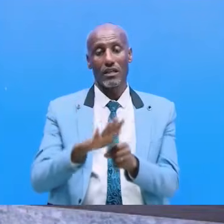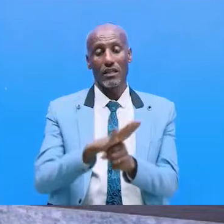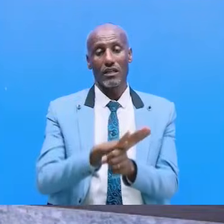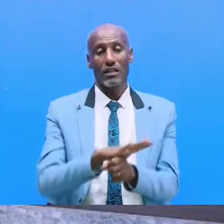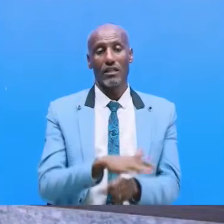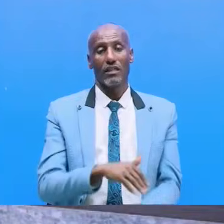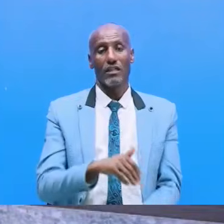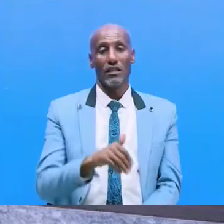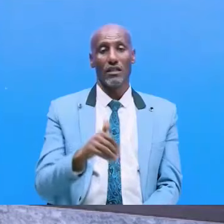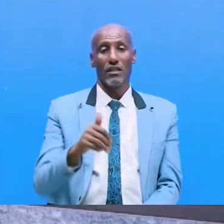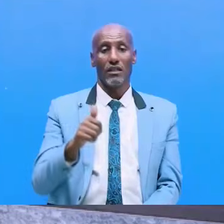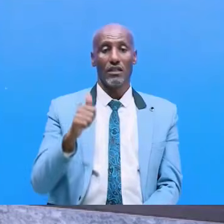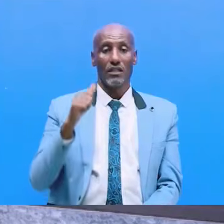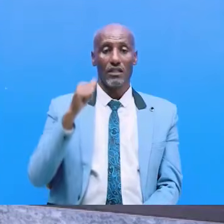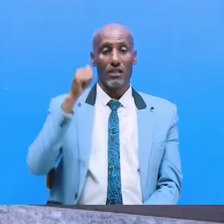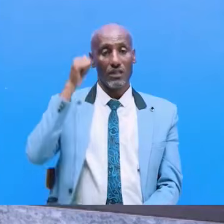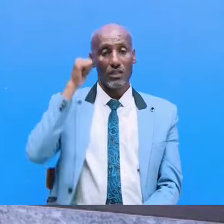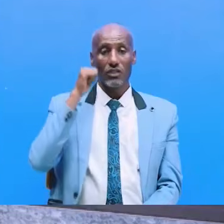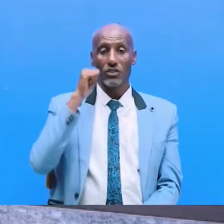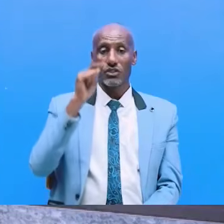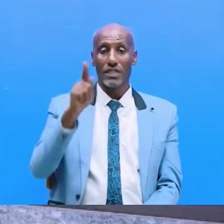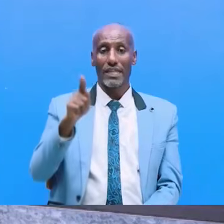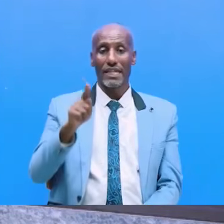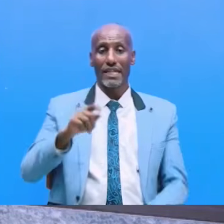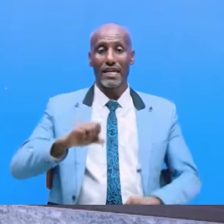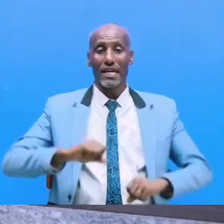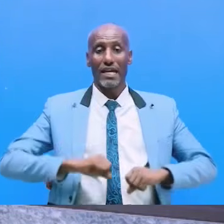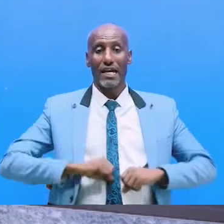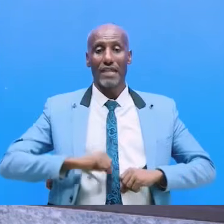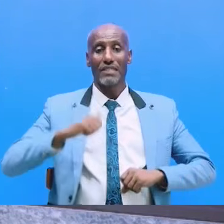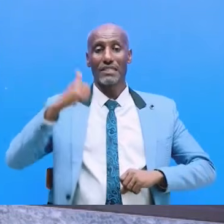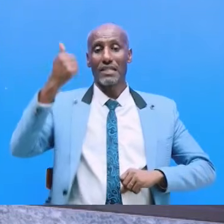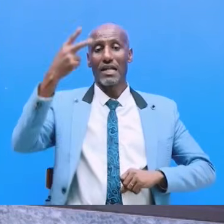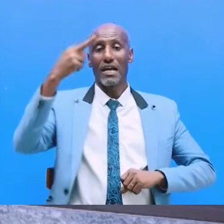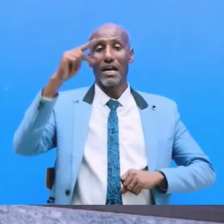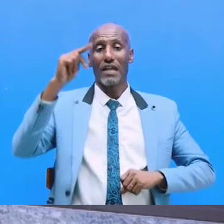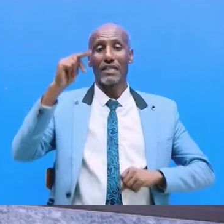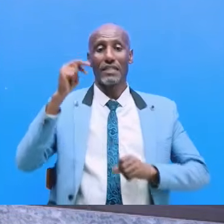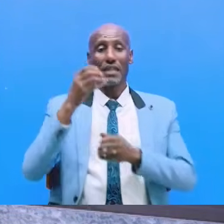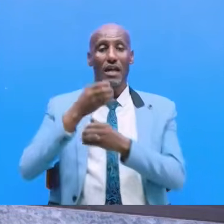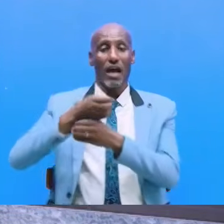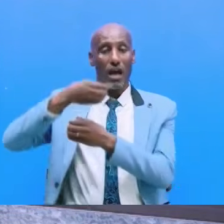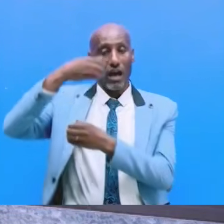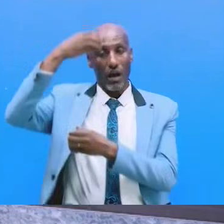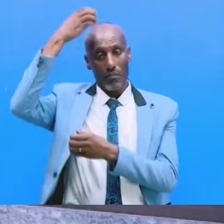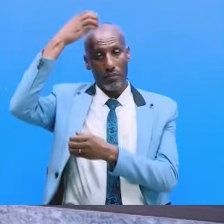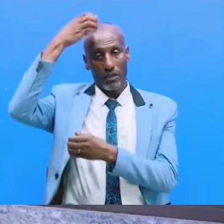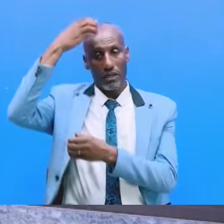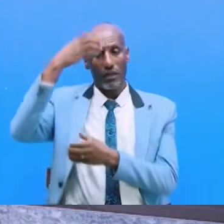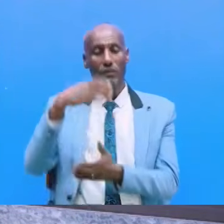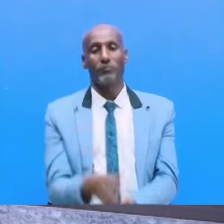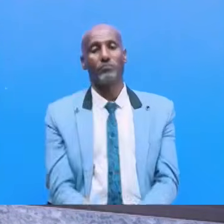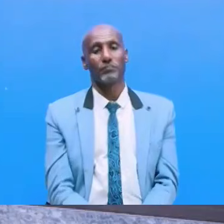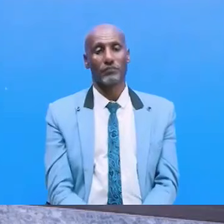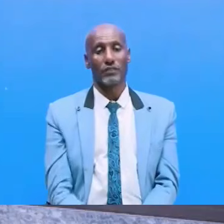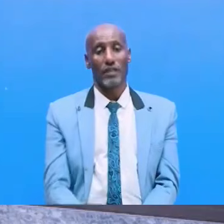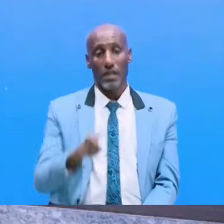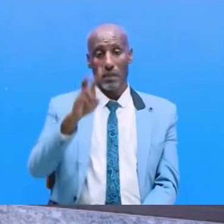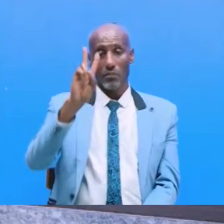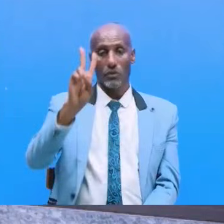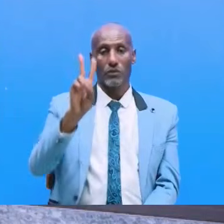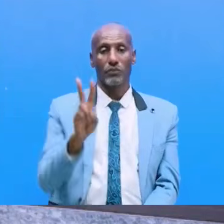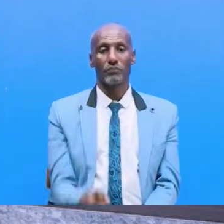She has an umbrella. She has an umbrella. She has an umbrella. Question number